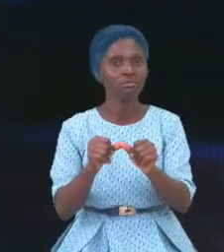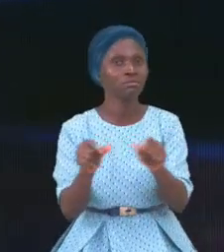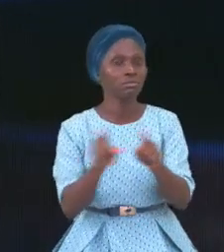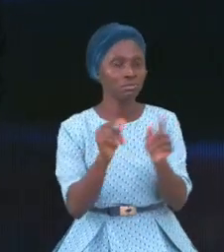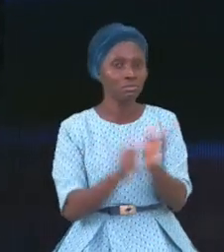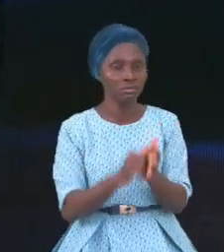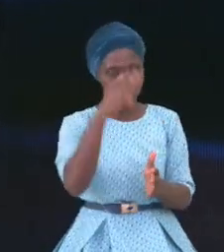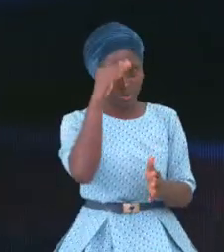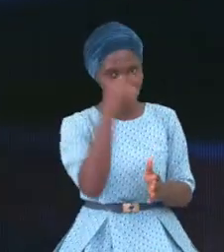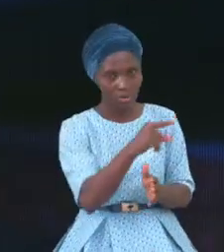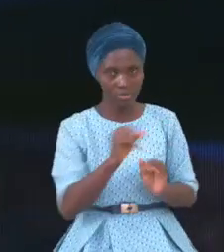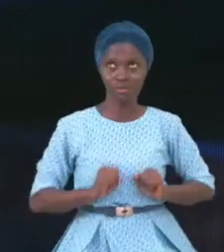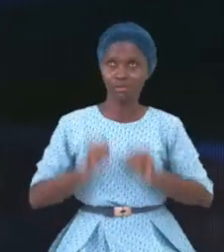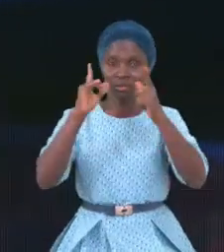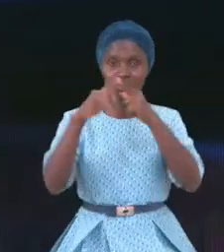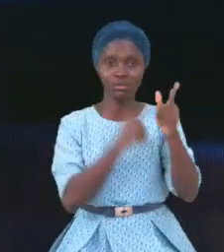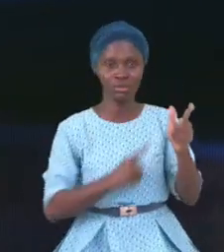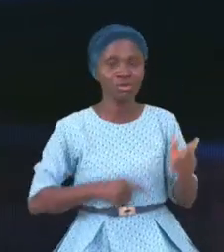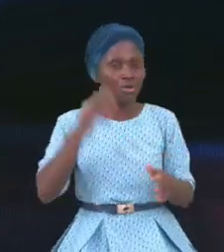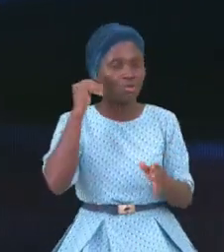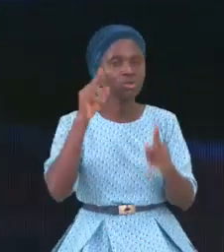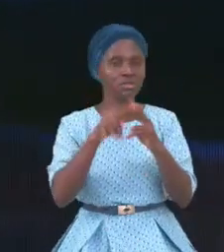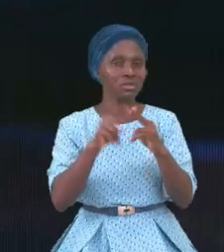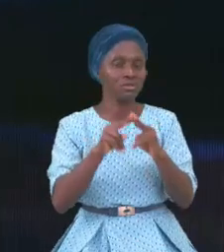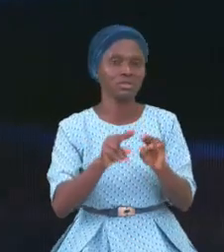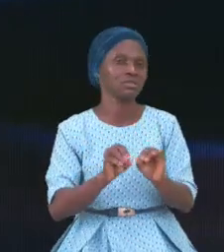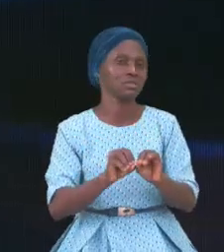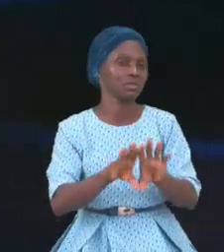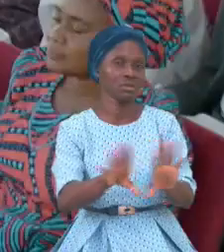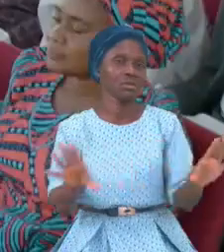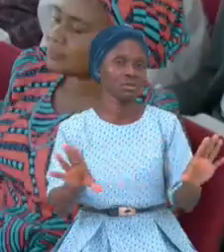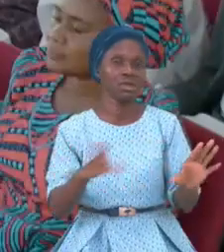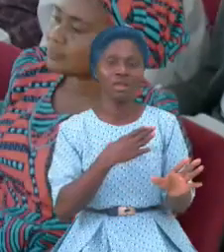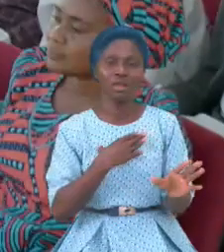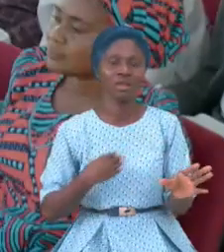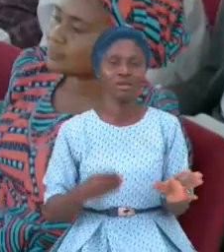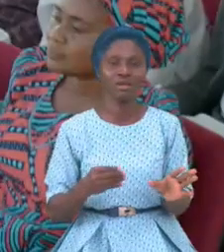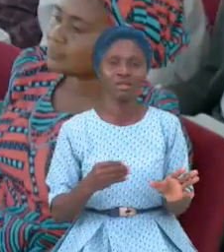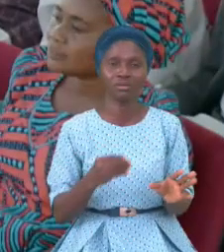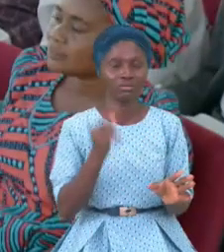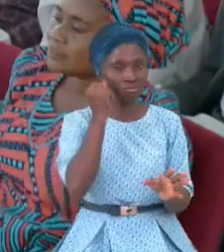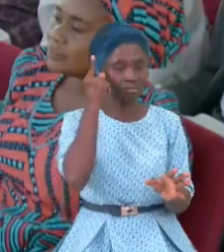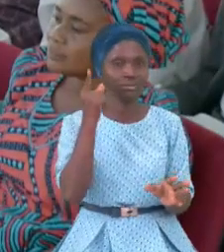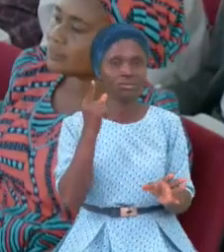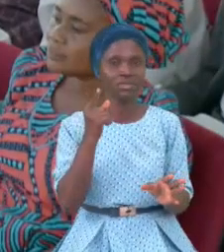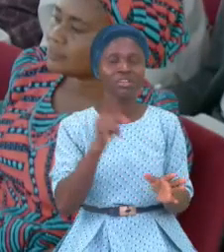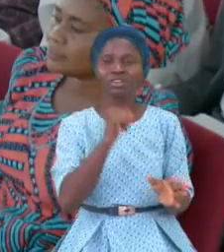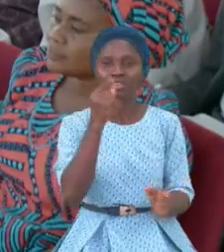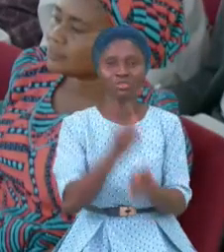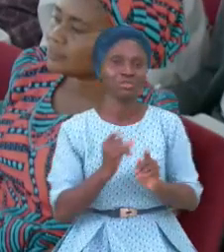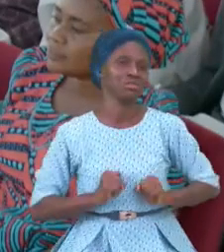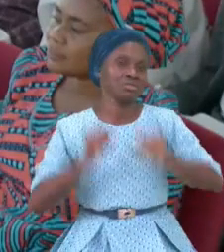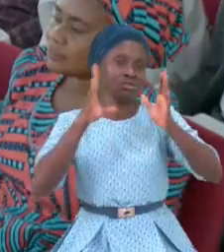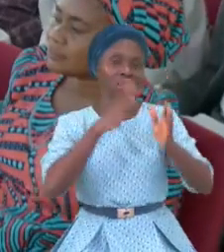submission to the Lord was very clear, very plain. He wasn't just submitting and taking it away, submitting